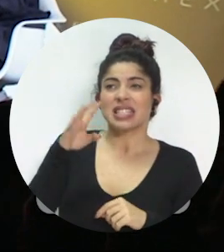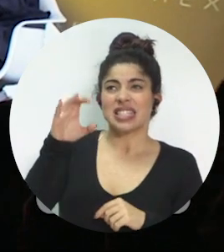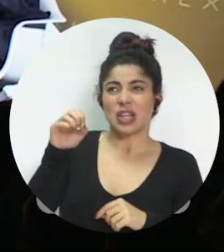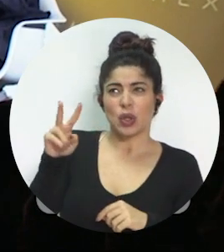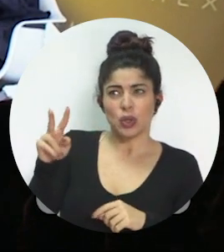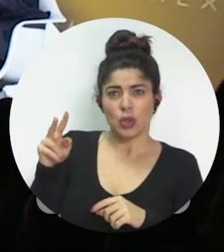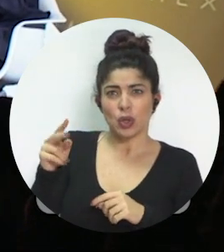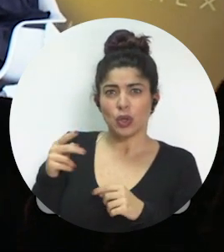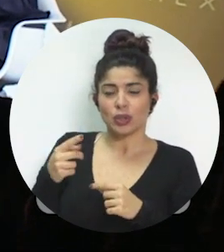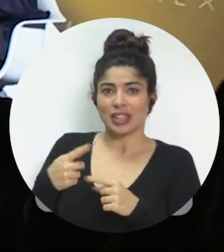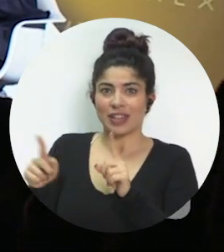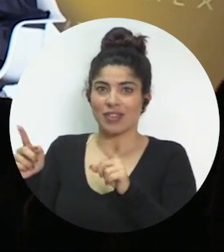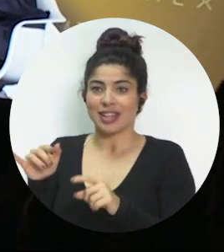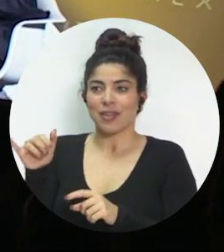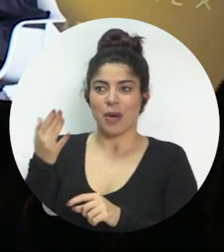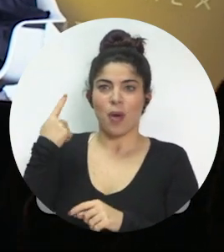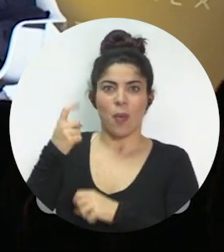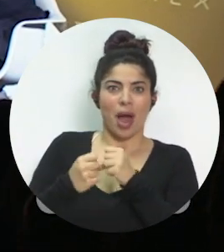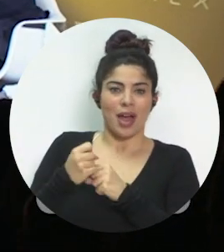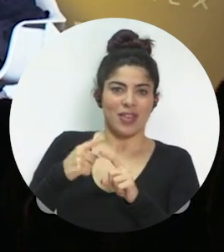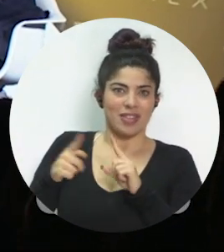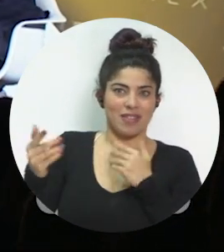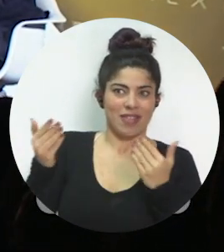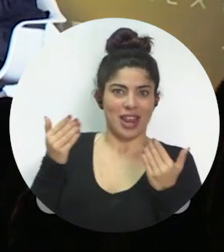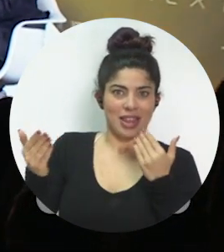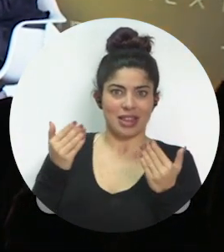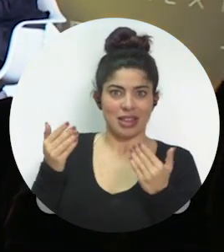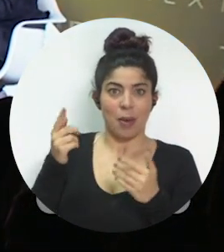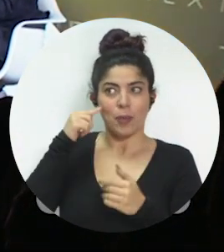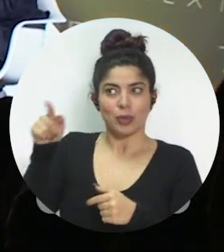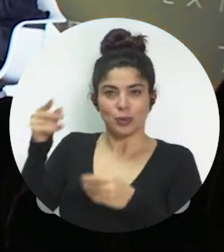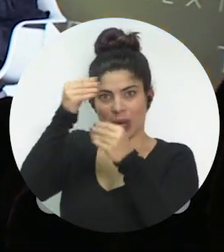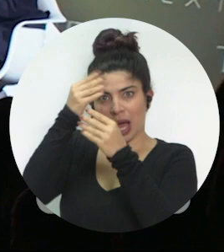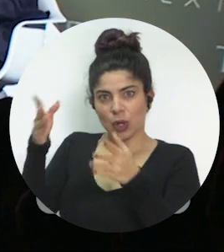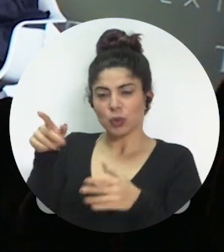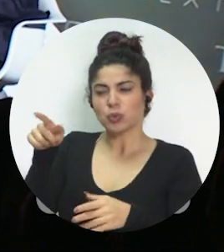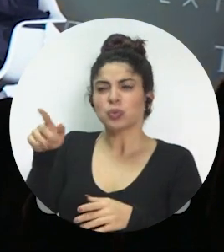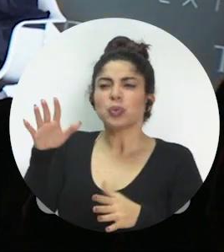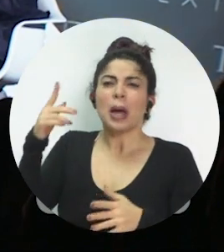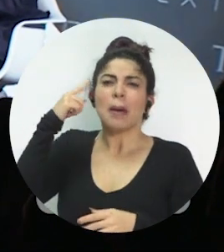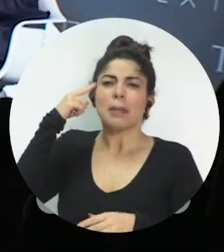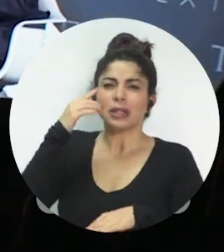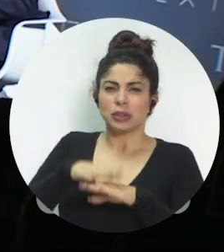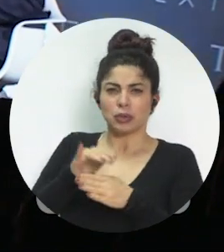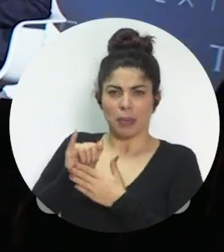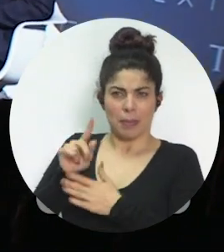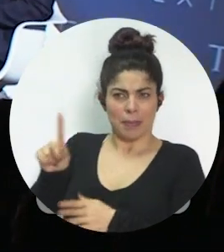that people are talking about, say, you know, being carbon free differently than they might have been a year ago